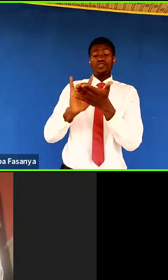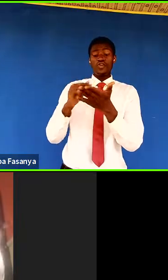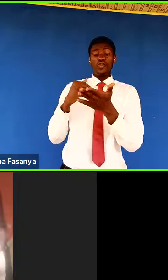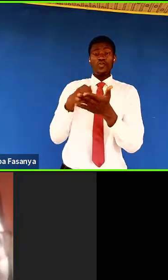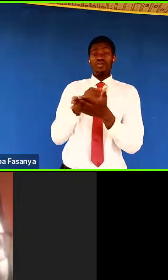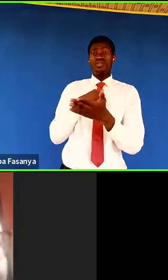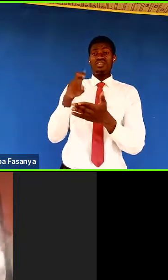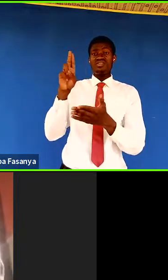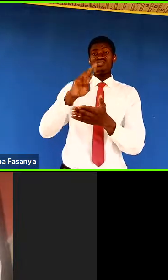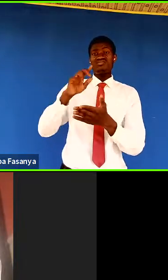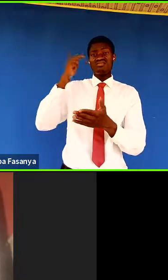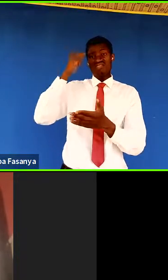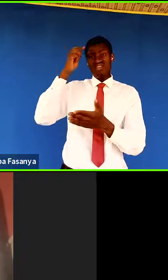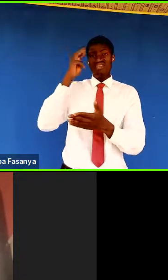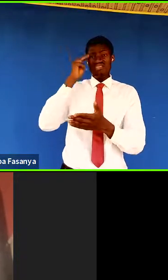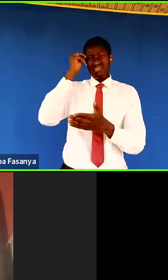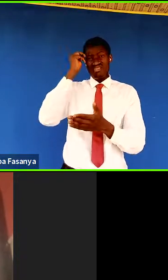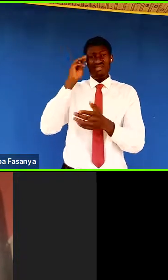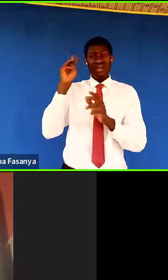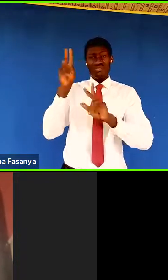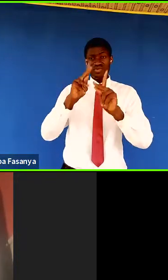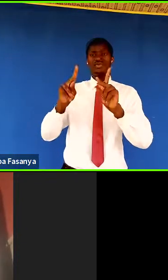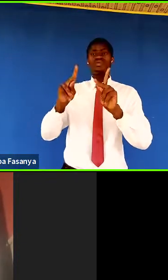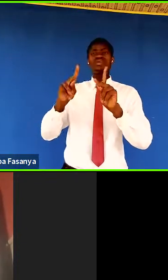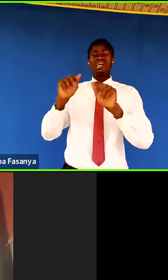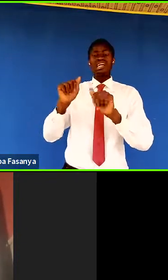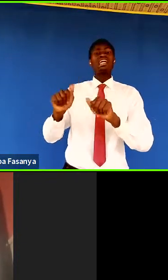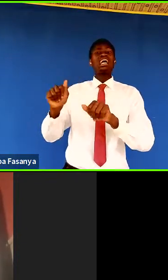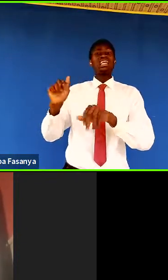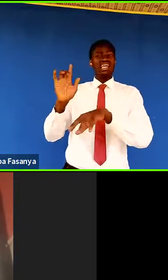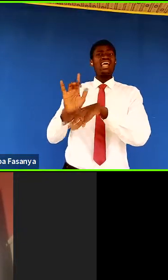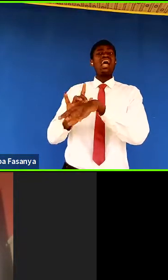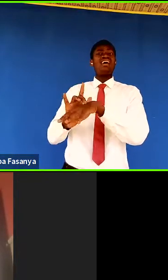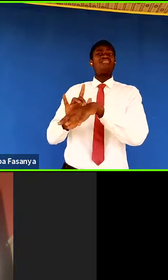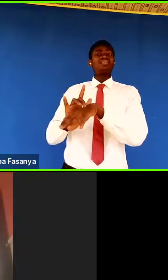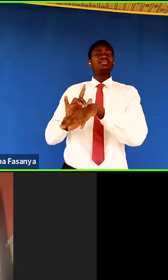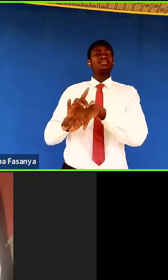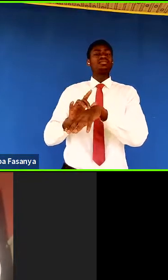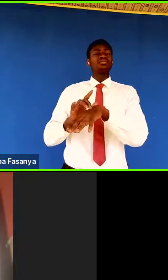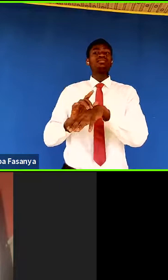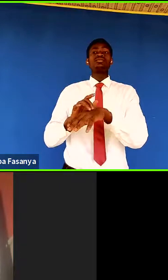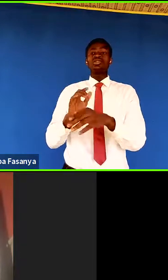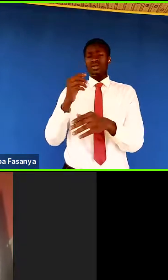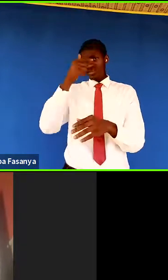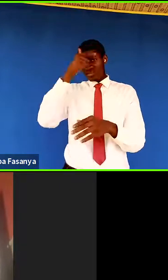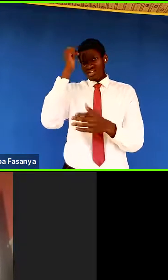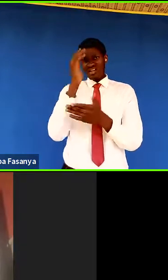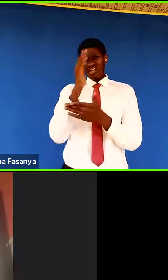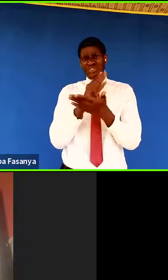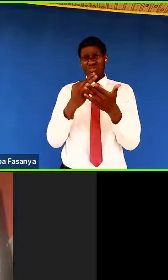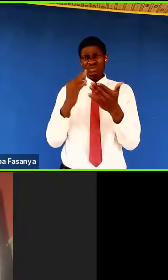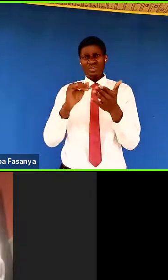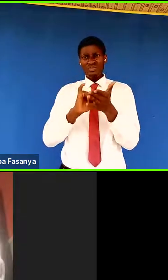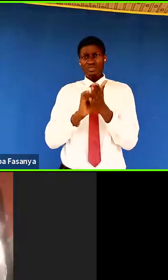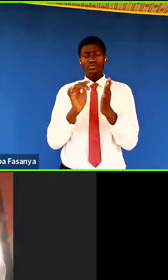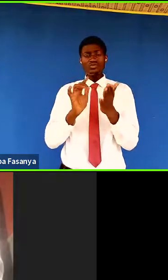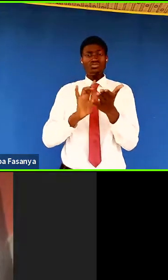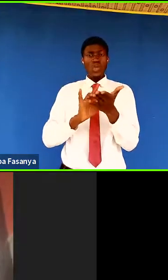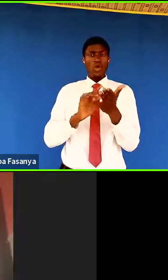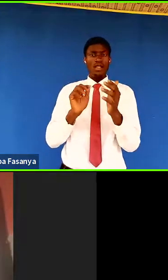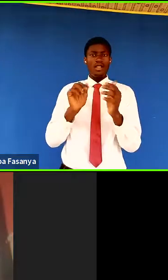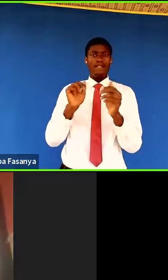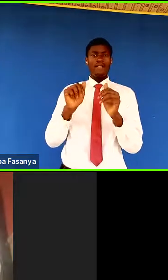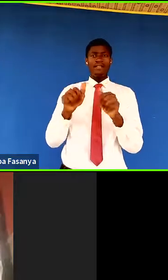also affect conception, because some of them actually affect, increase a particular hormone that we call prolactin,